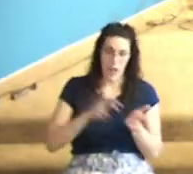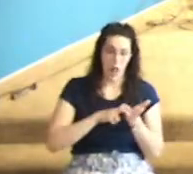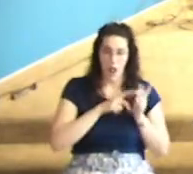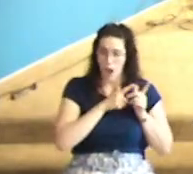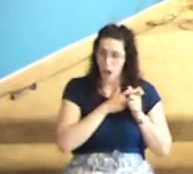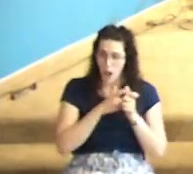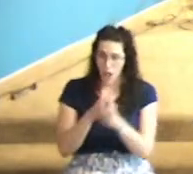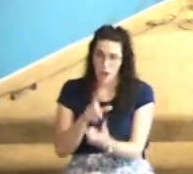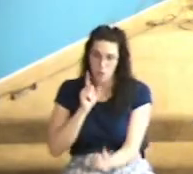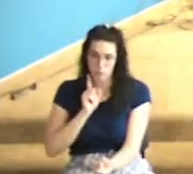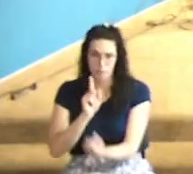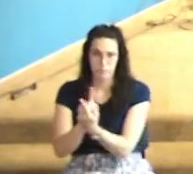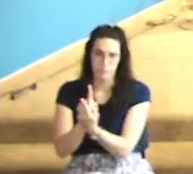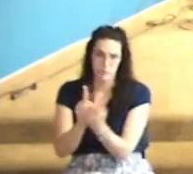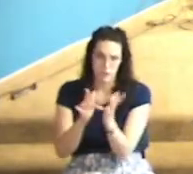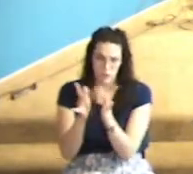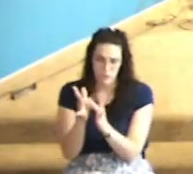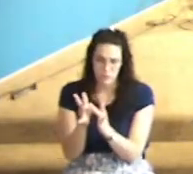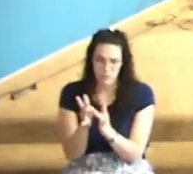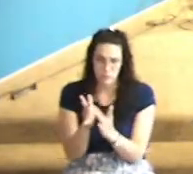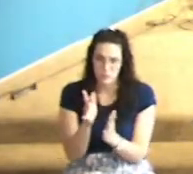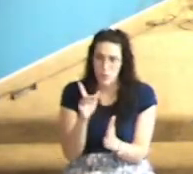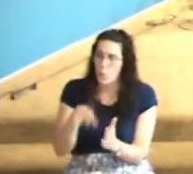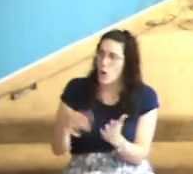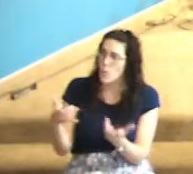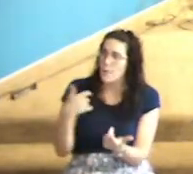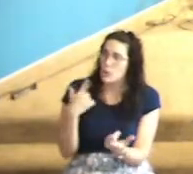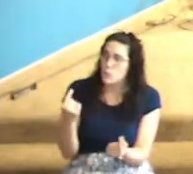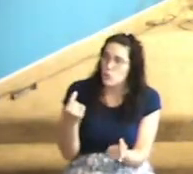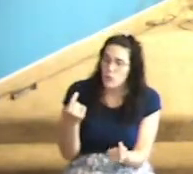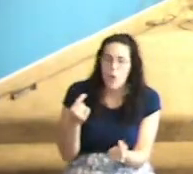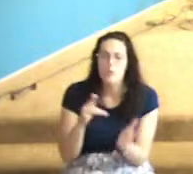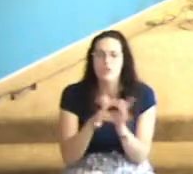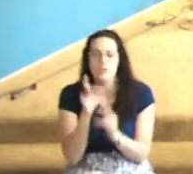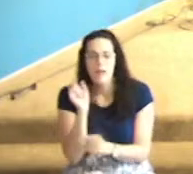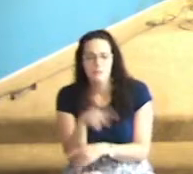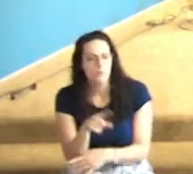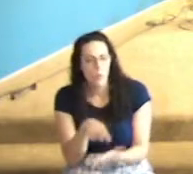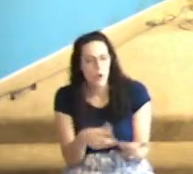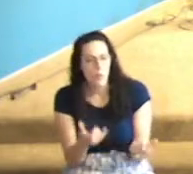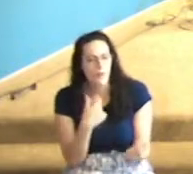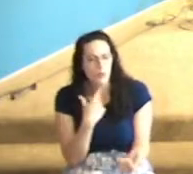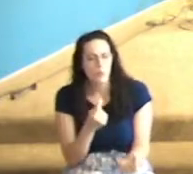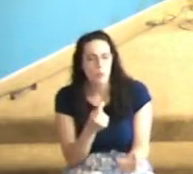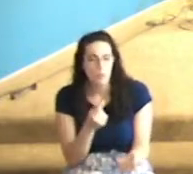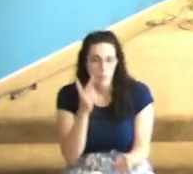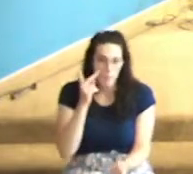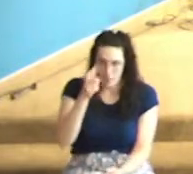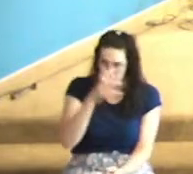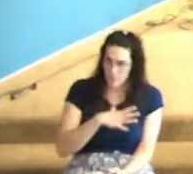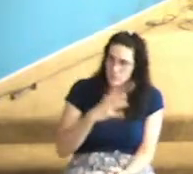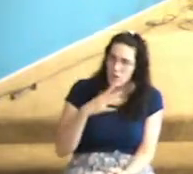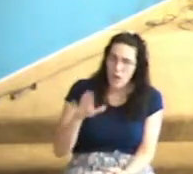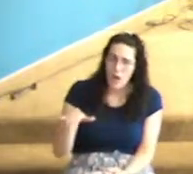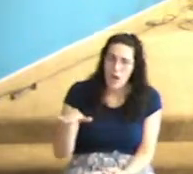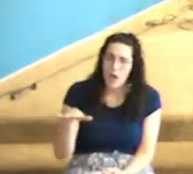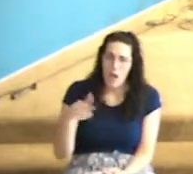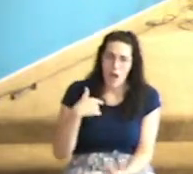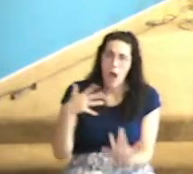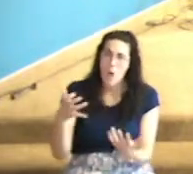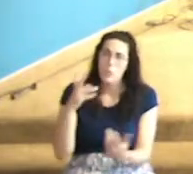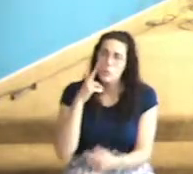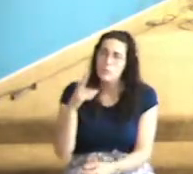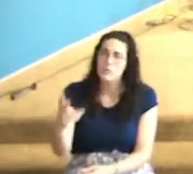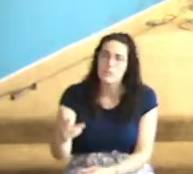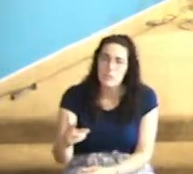Verse 51, Mark chapter 10, "What do you want me to do for you?" Jesus asked him. The blind man said, "Rabbi, I want to